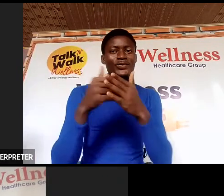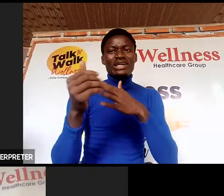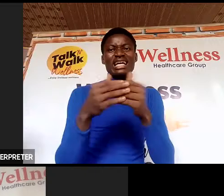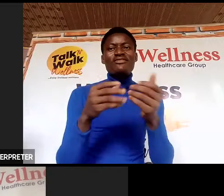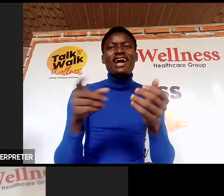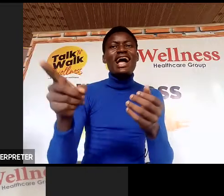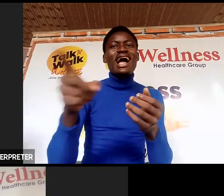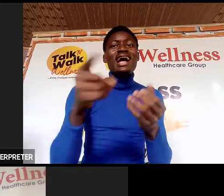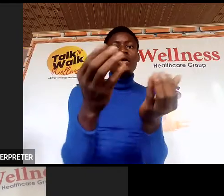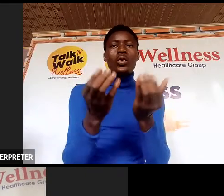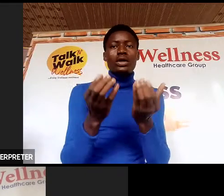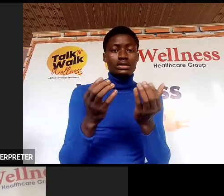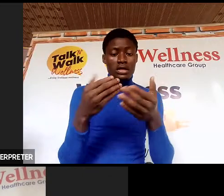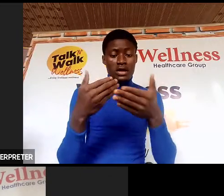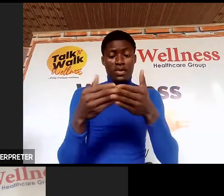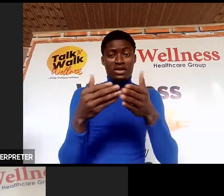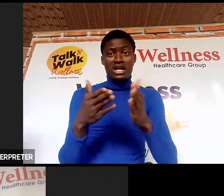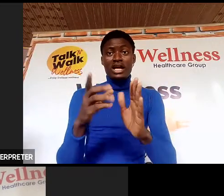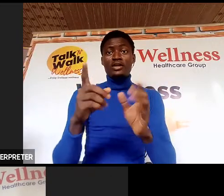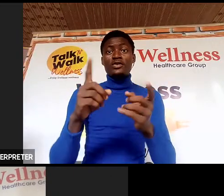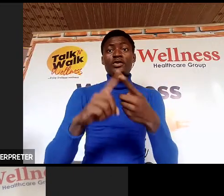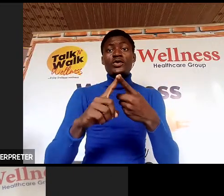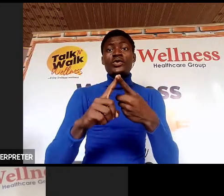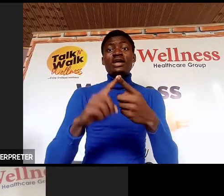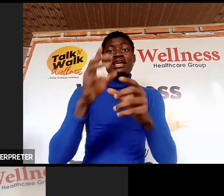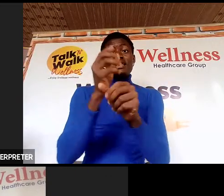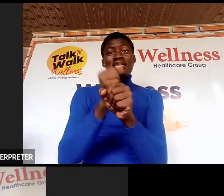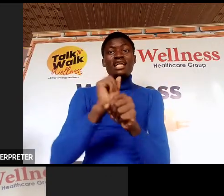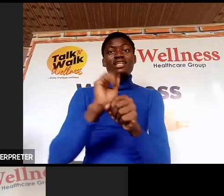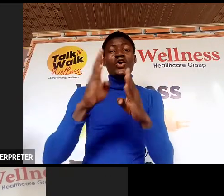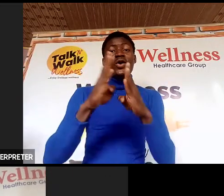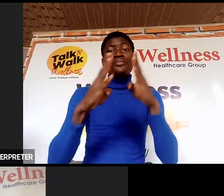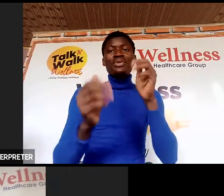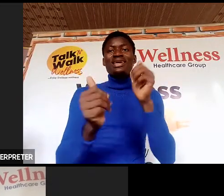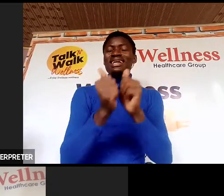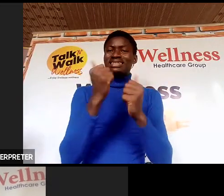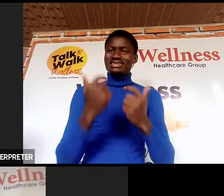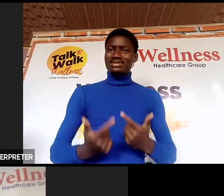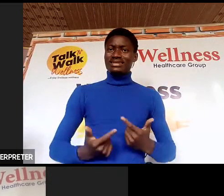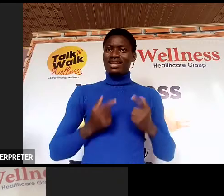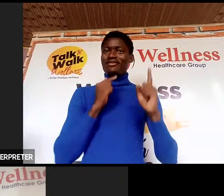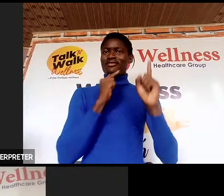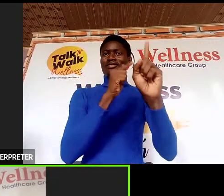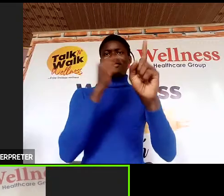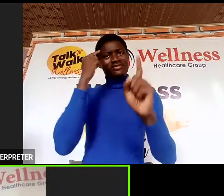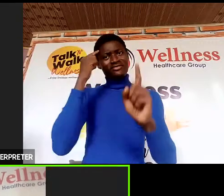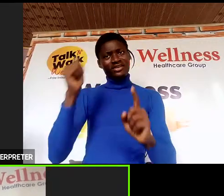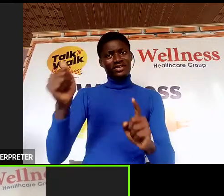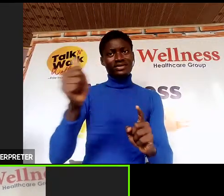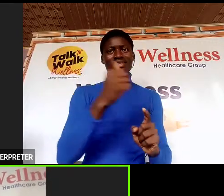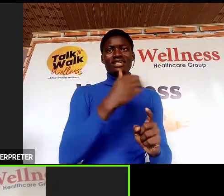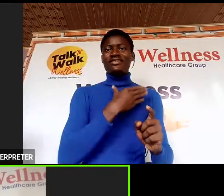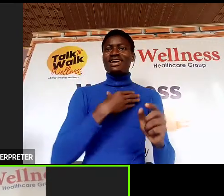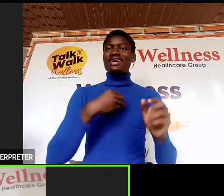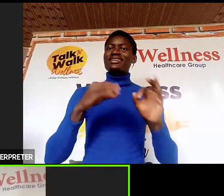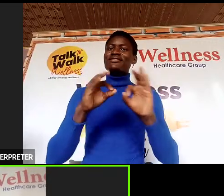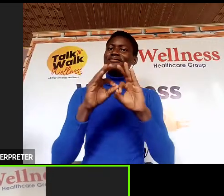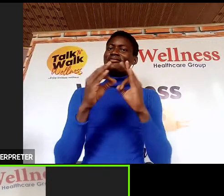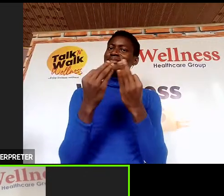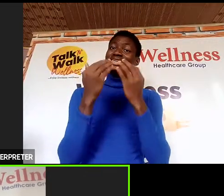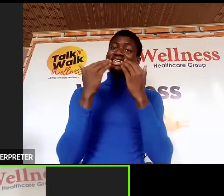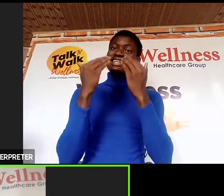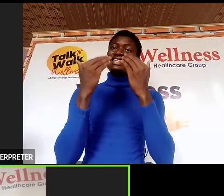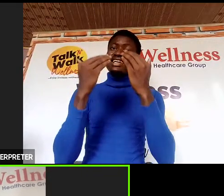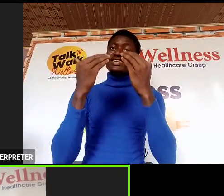biggest life goals and objectives for not only yourself and your family. Okay, thank you, Mr. Olumide. So money is so